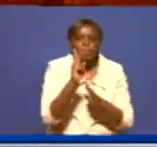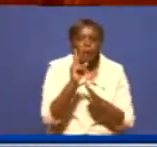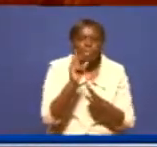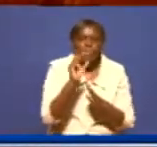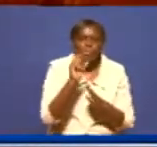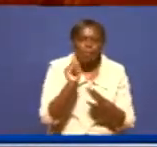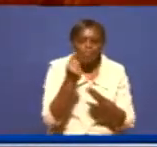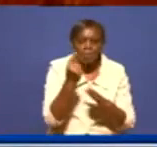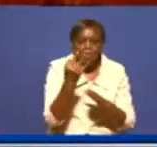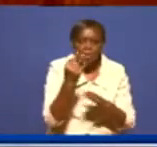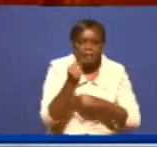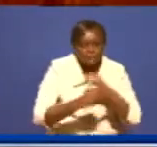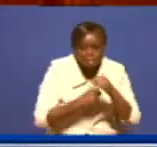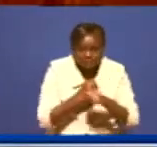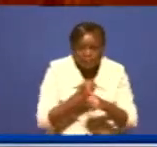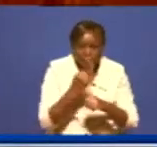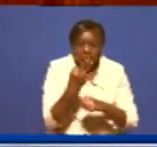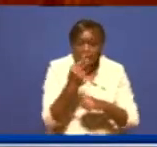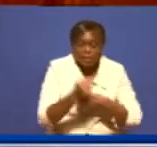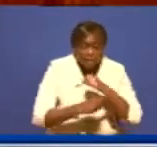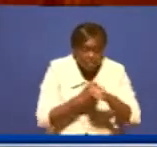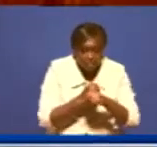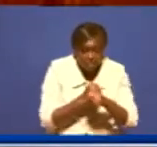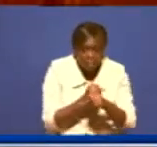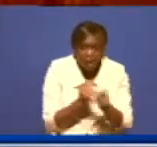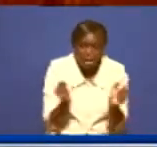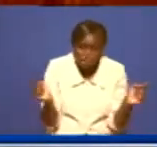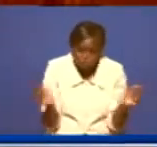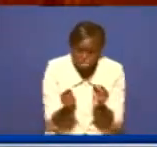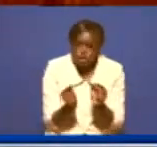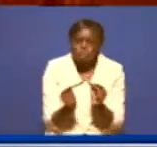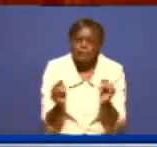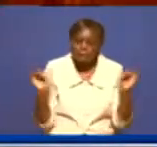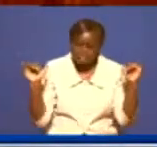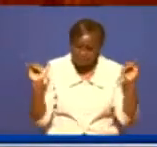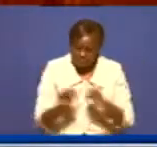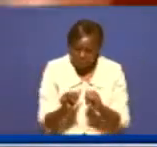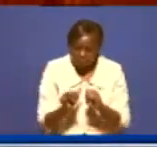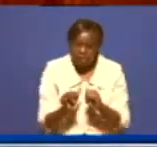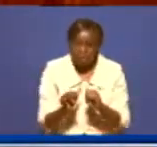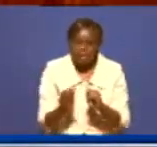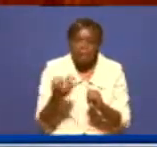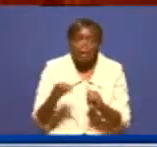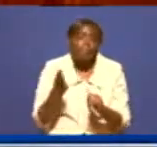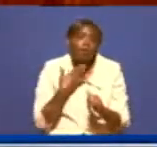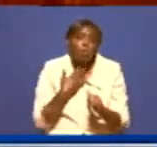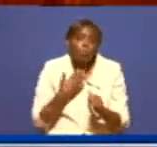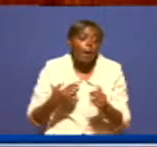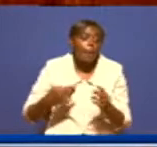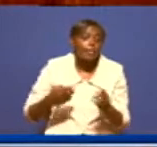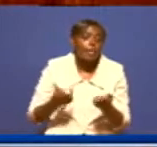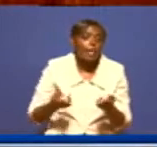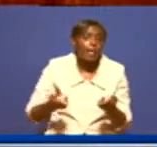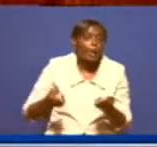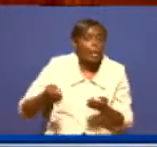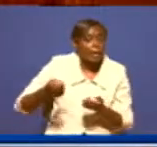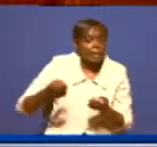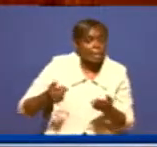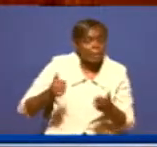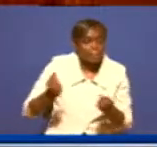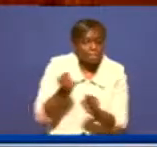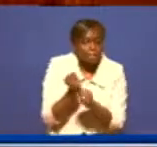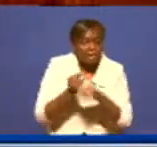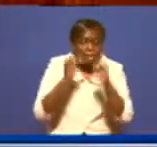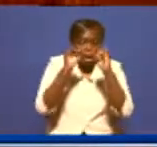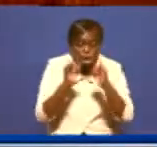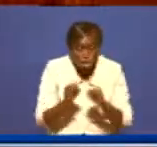Speaker. Those 3 years, it will be sealed. So if I intend to renew the lease agreement, then at